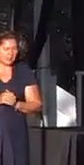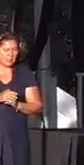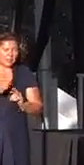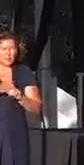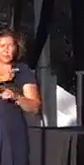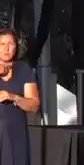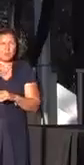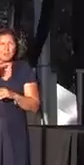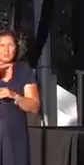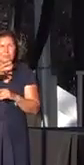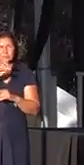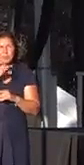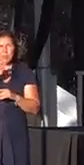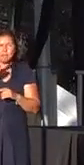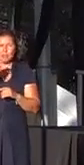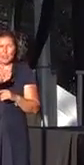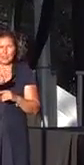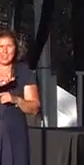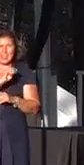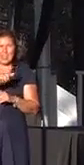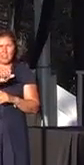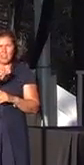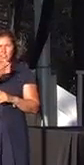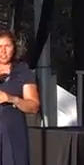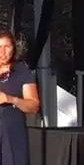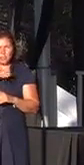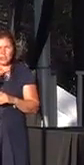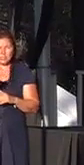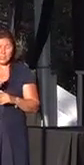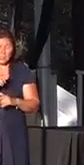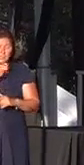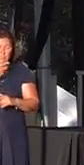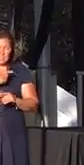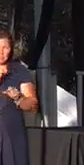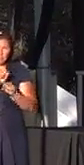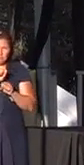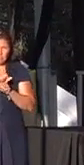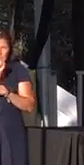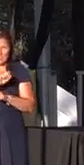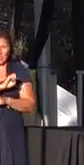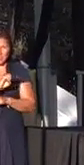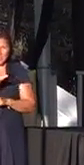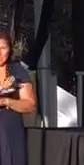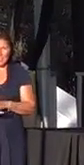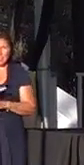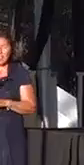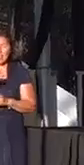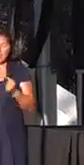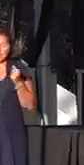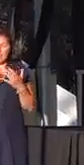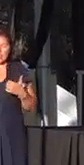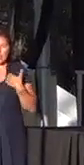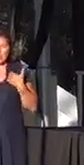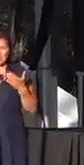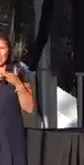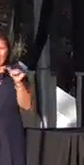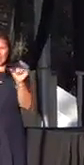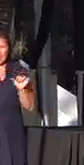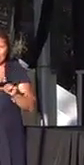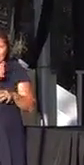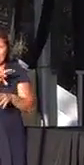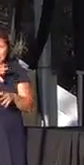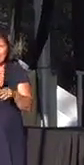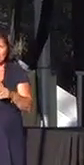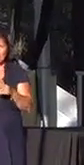Sharpton. He was born and raised in San Diego, California, in the Southeast region. Like many of the youth in that region of the city, he encountered